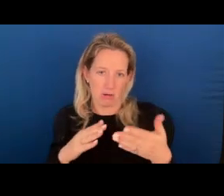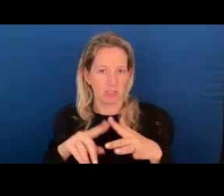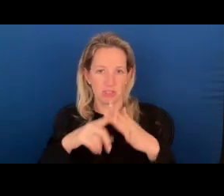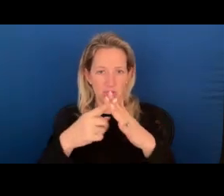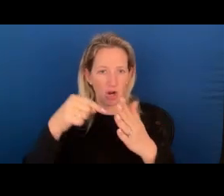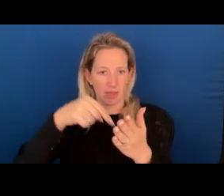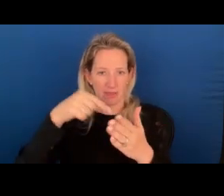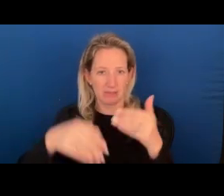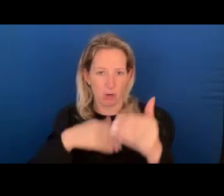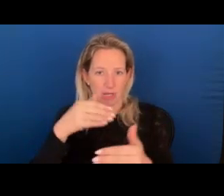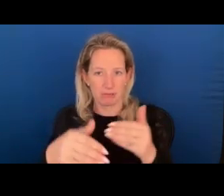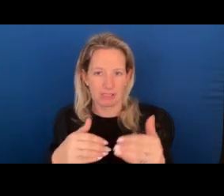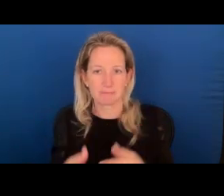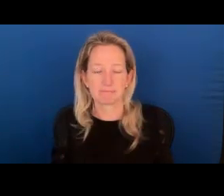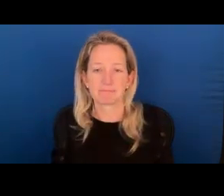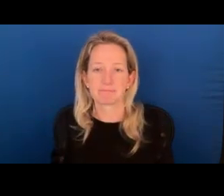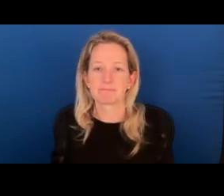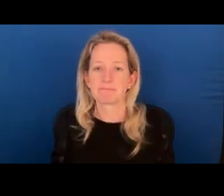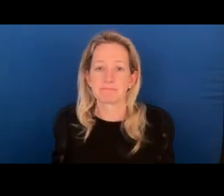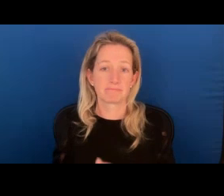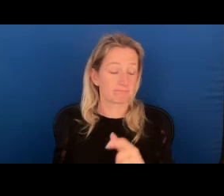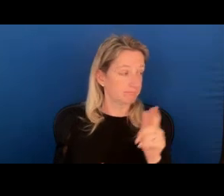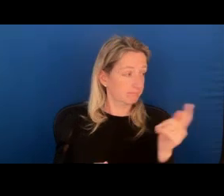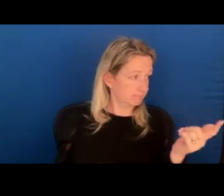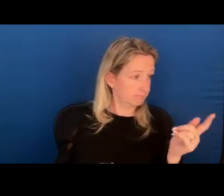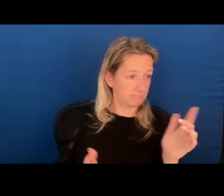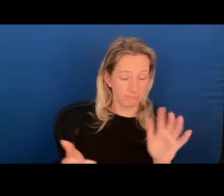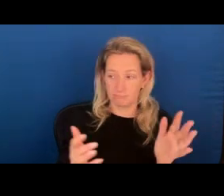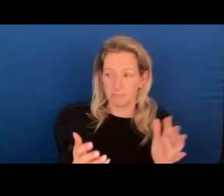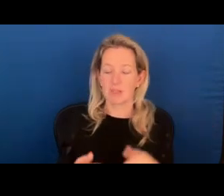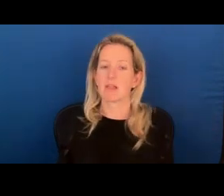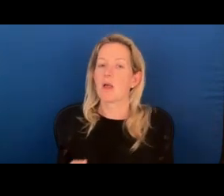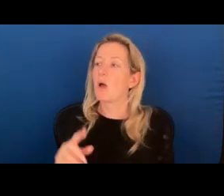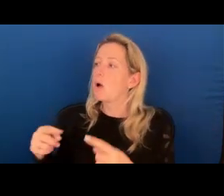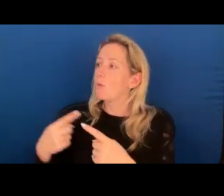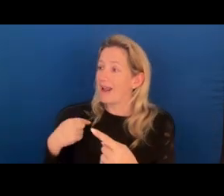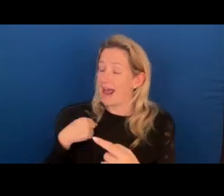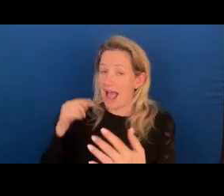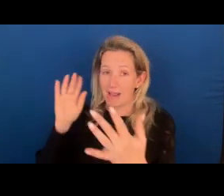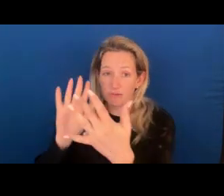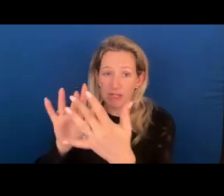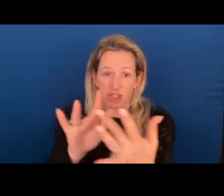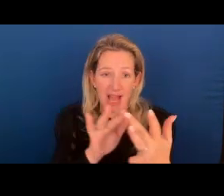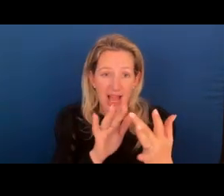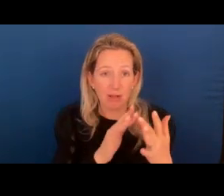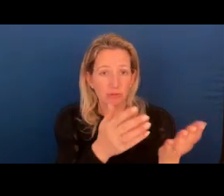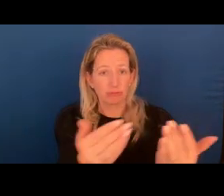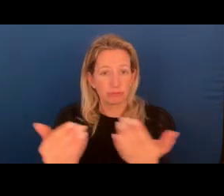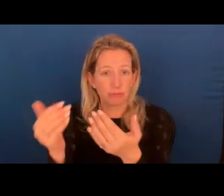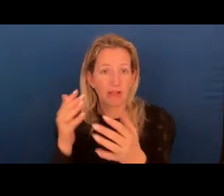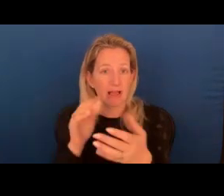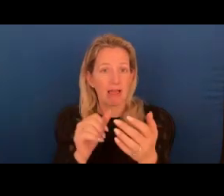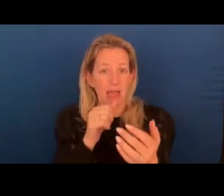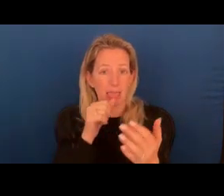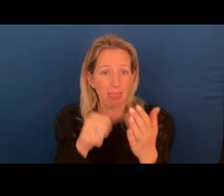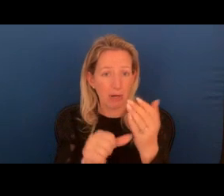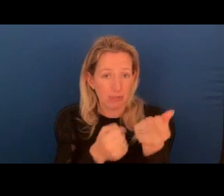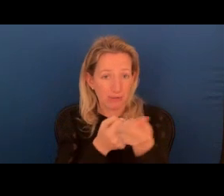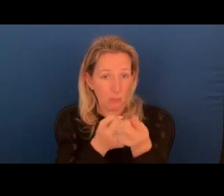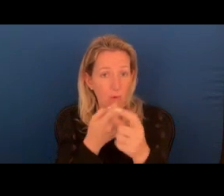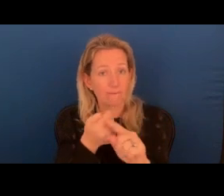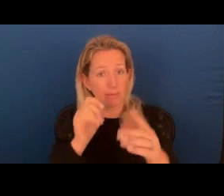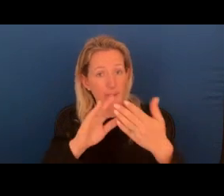I'll go first and we'll throw it over to you. I think when I reached out to get the letters of support from the community groups who are going to do this, there's a lot of